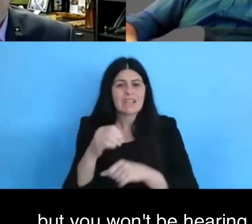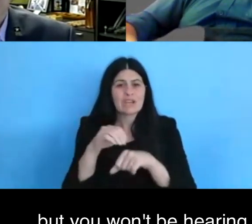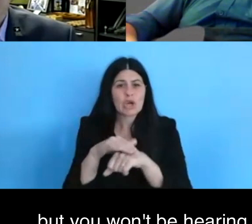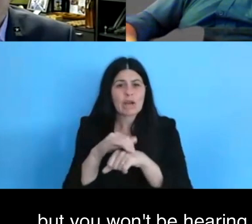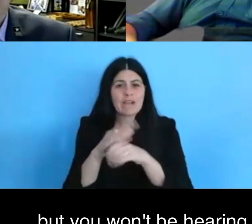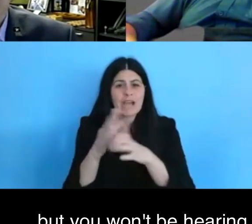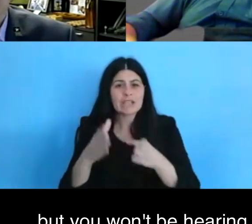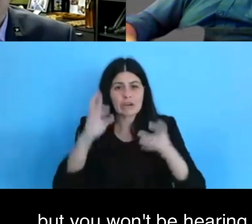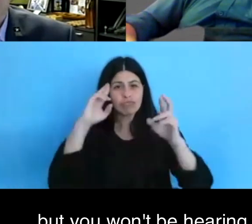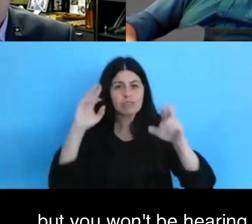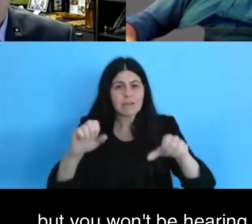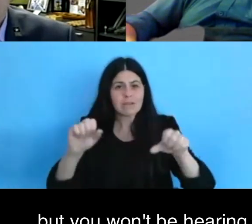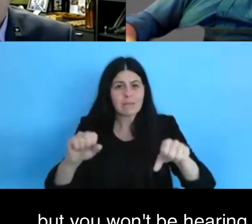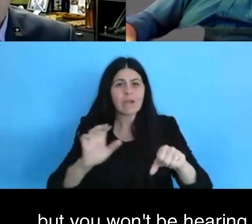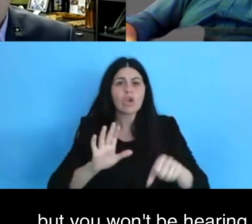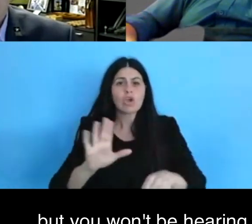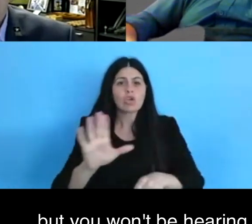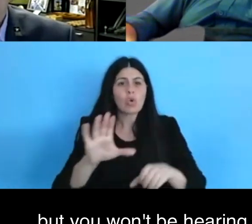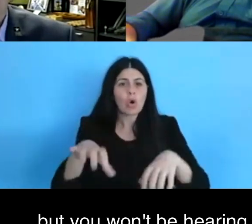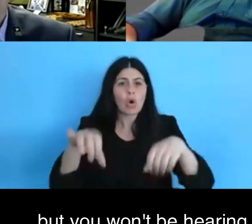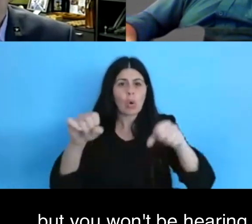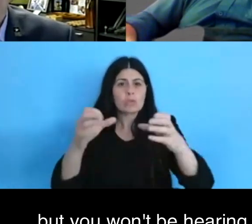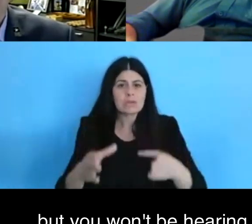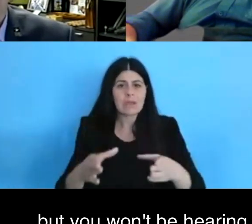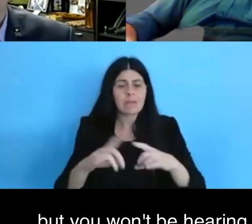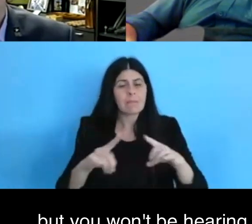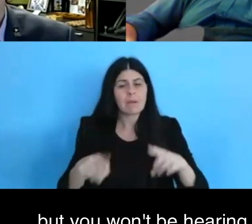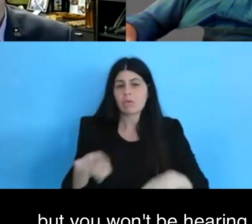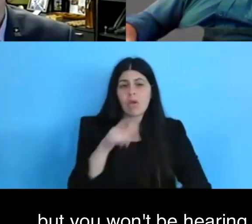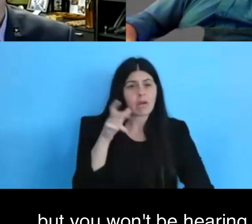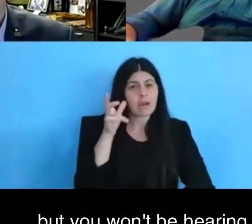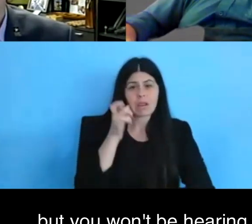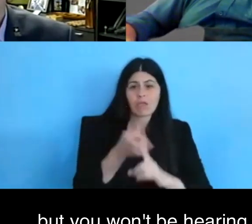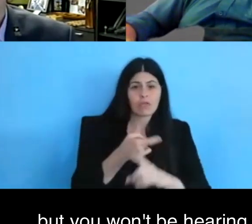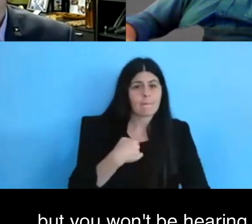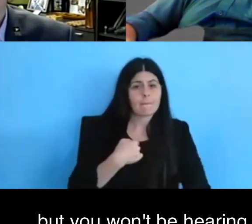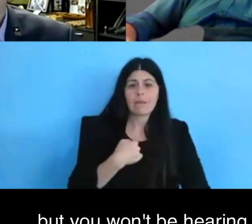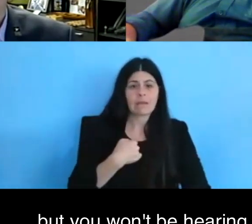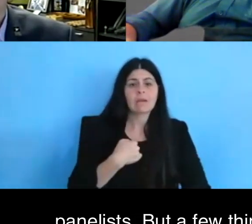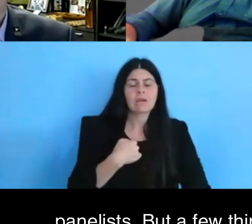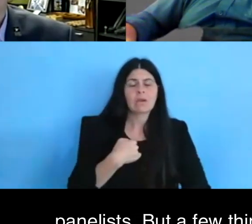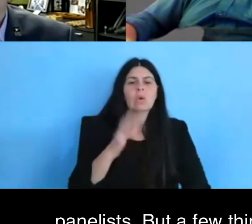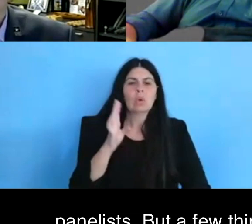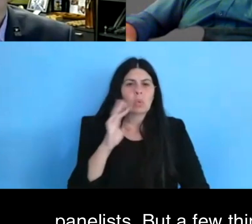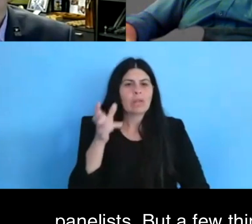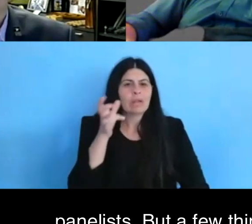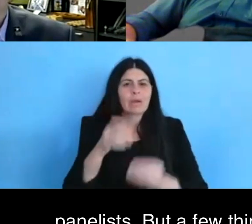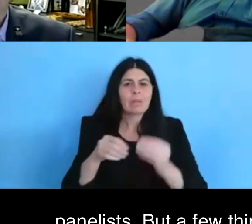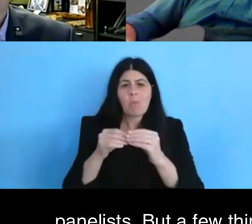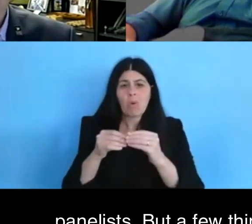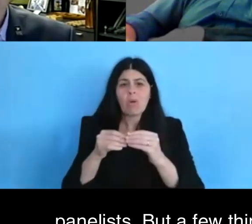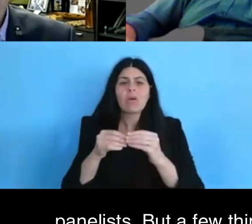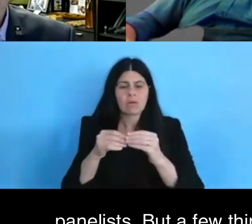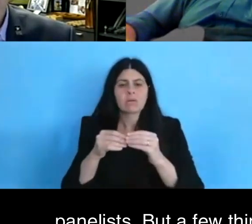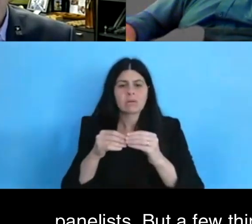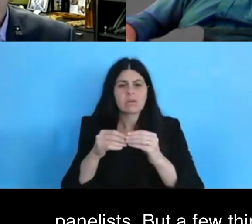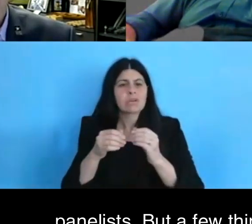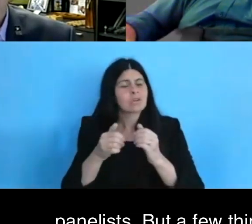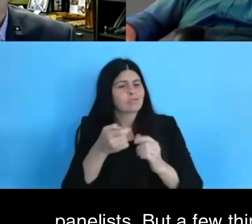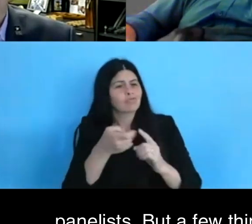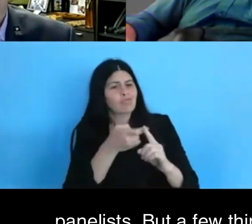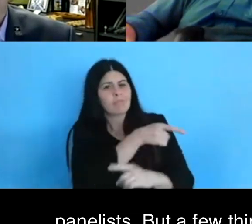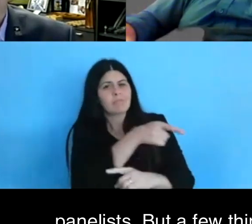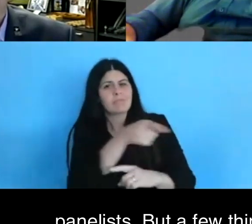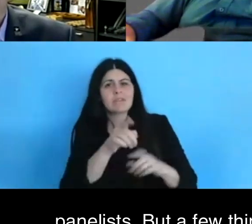but you won't be hearing so much from me because you'll be hearing much more from our wonderful panelists, but a few things of